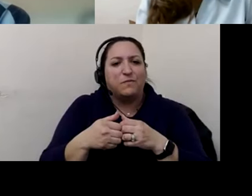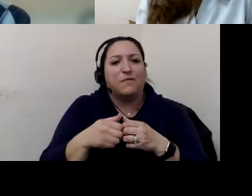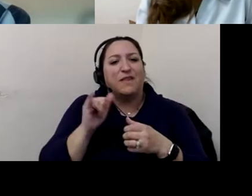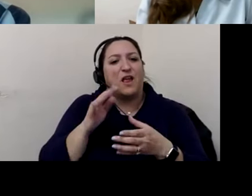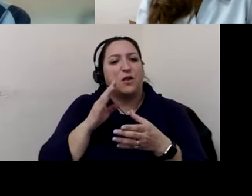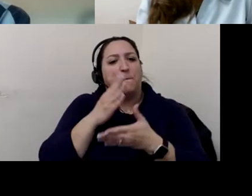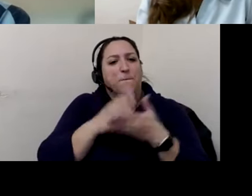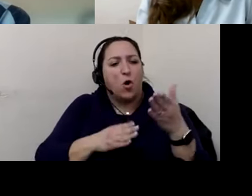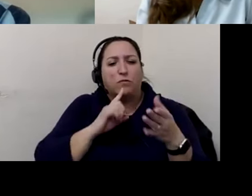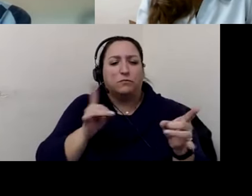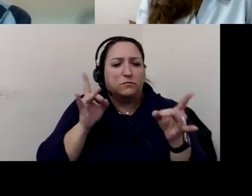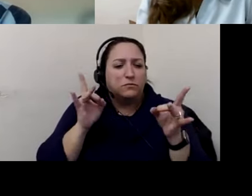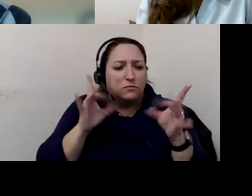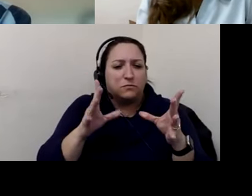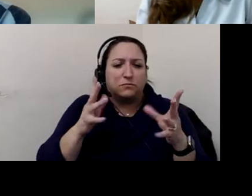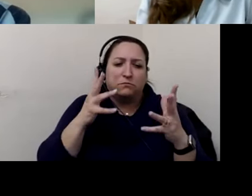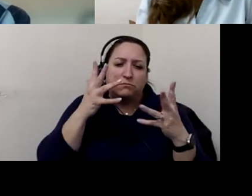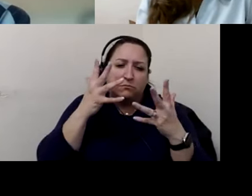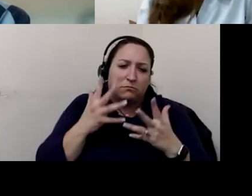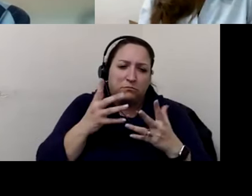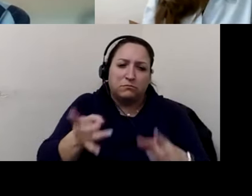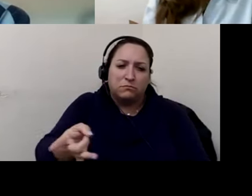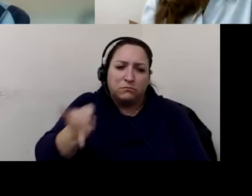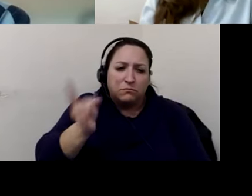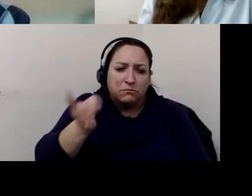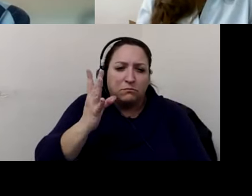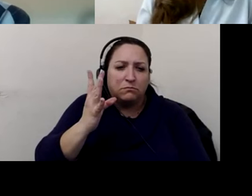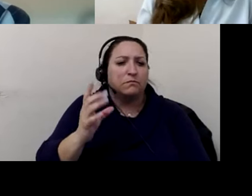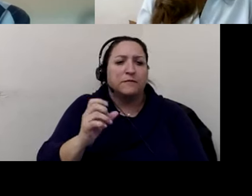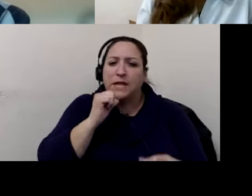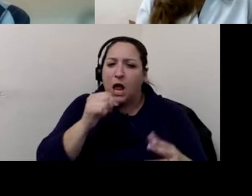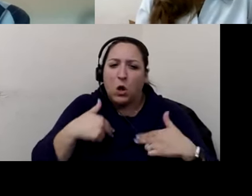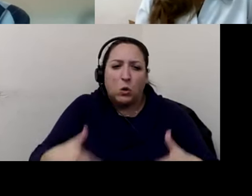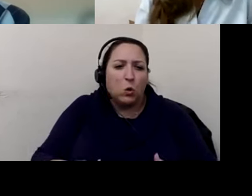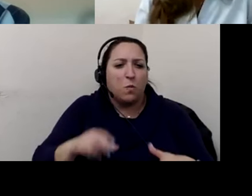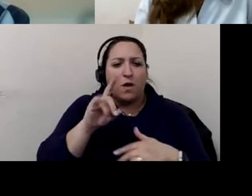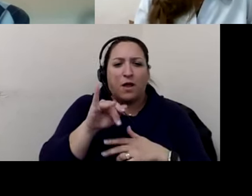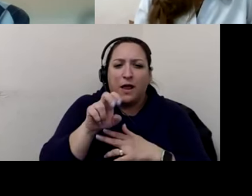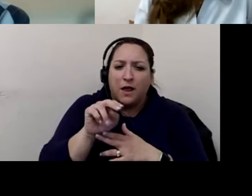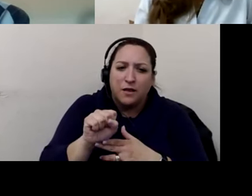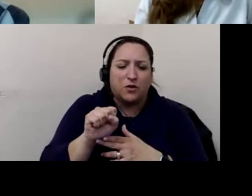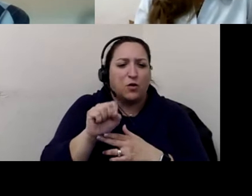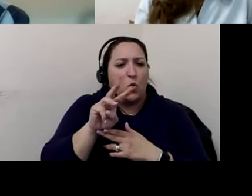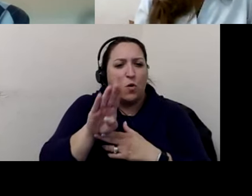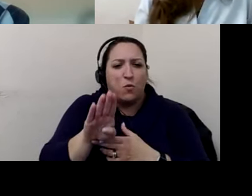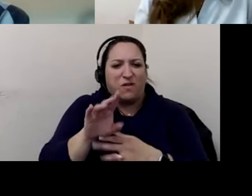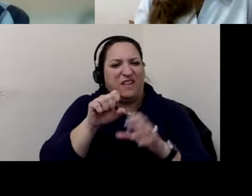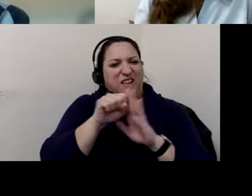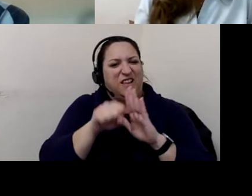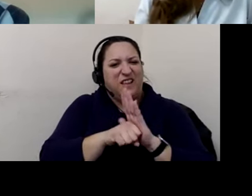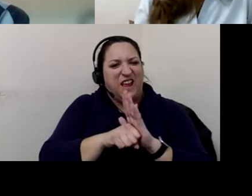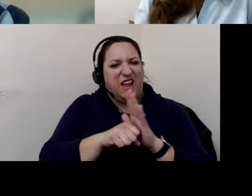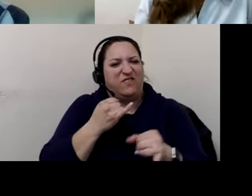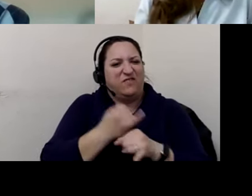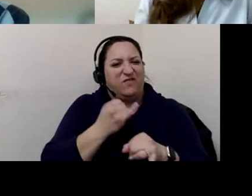of the tragedy and the disgrace that inhuman conditions at Willowbrook, a state facility for the mentally retarded on Staten